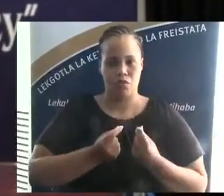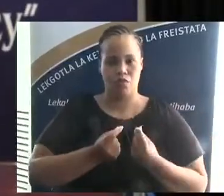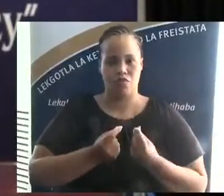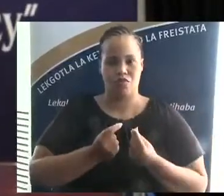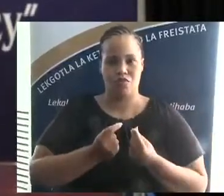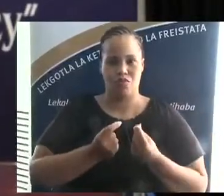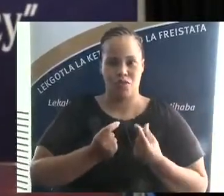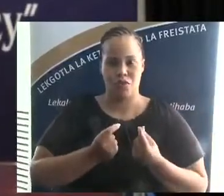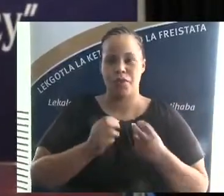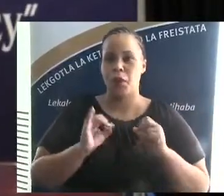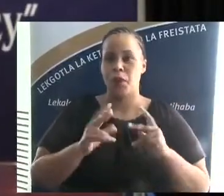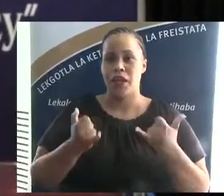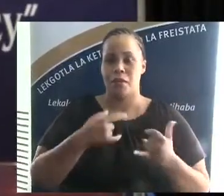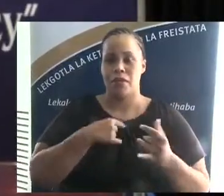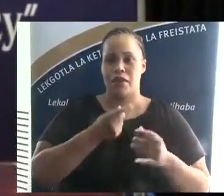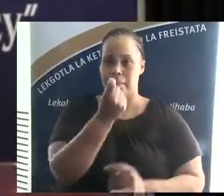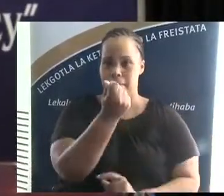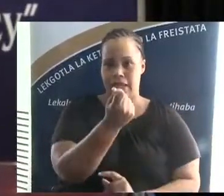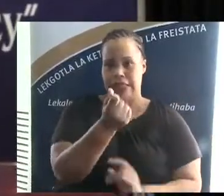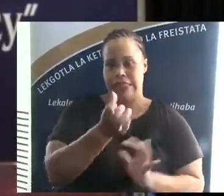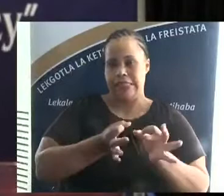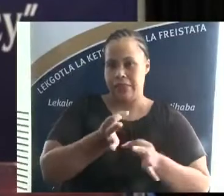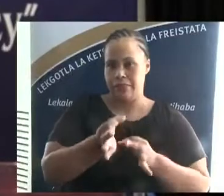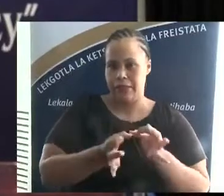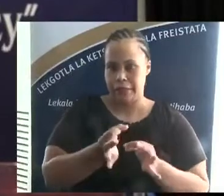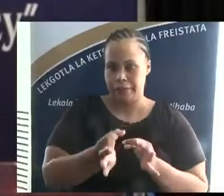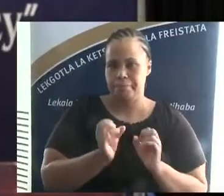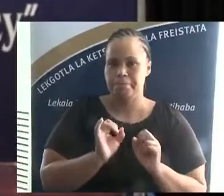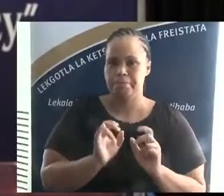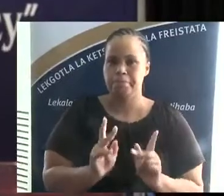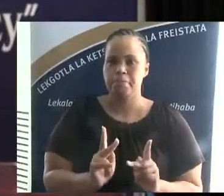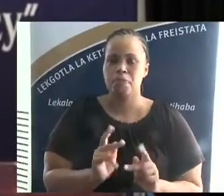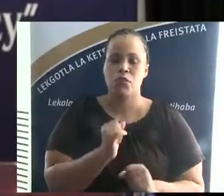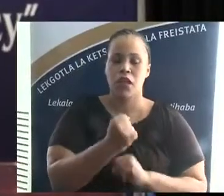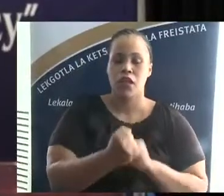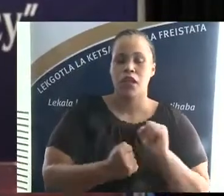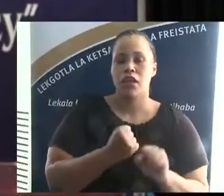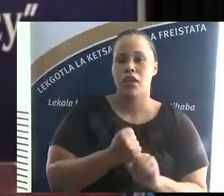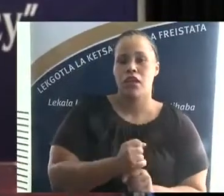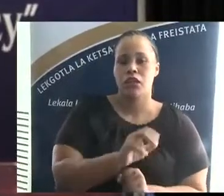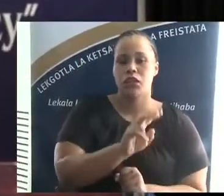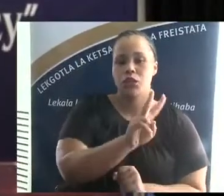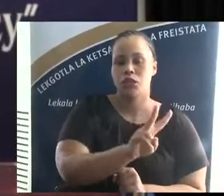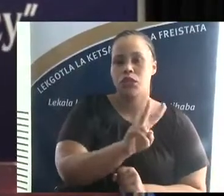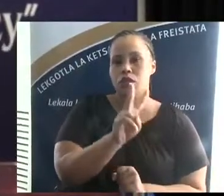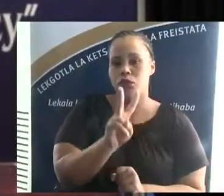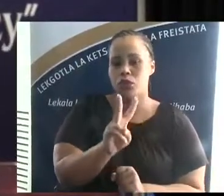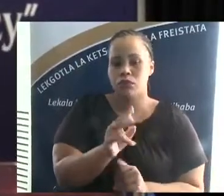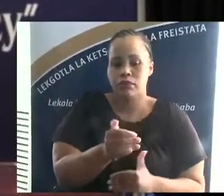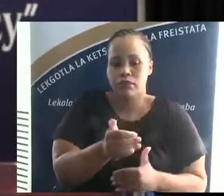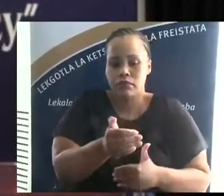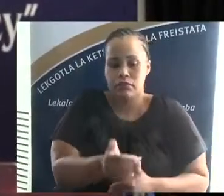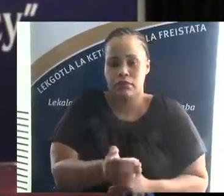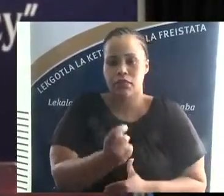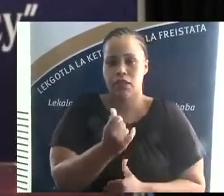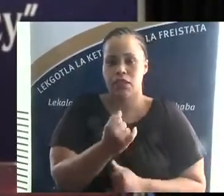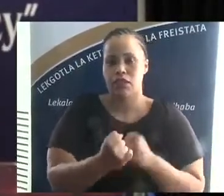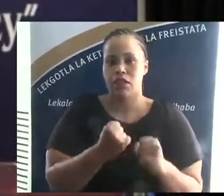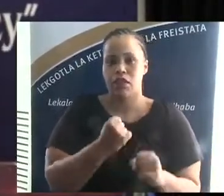come to the rands and cents. The provincial fiscal framework in the 2022 medium-term financial